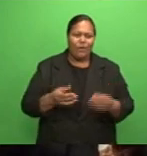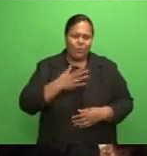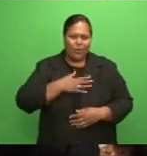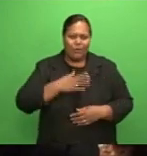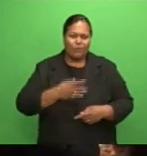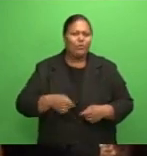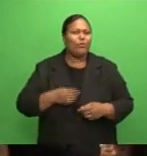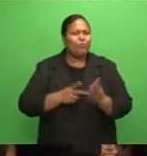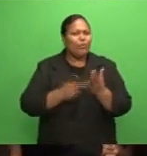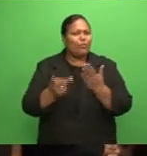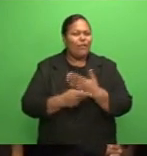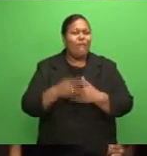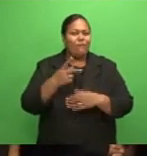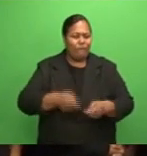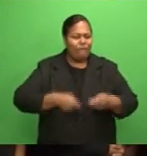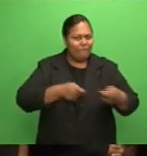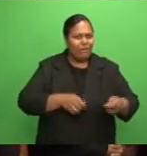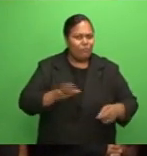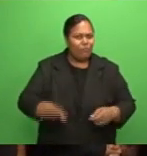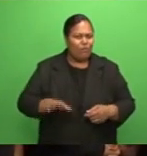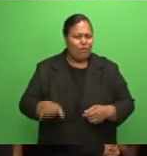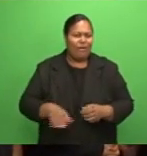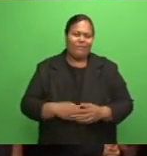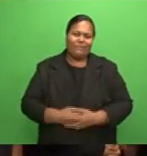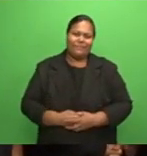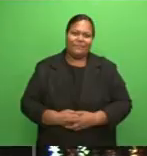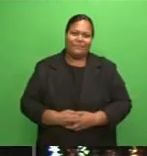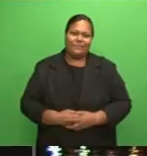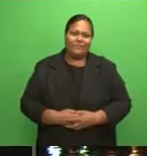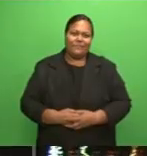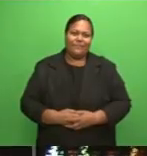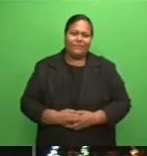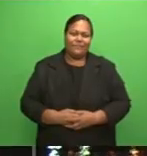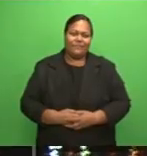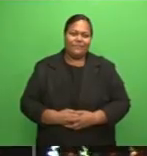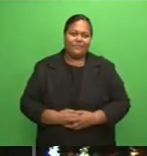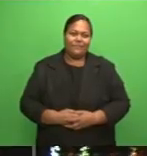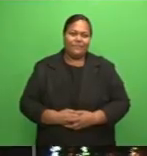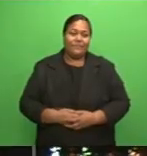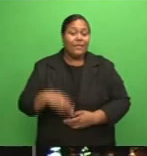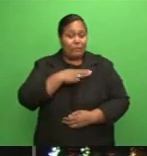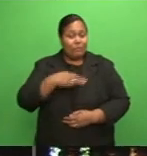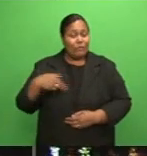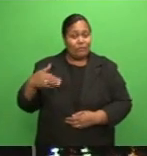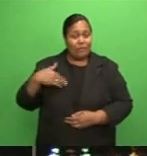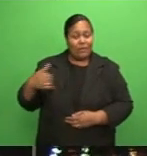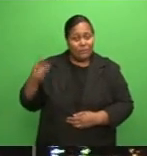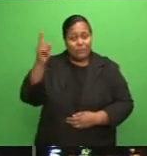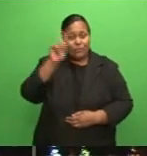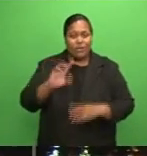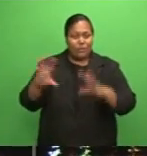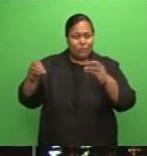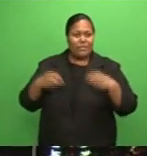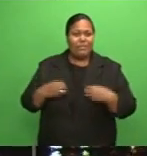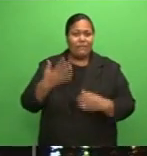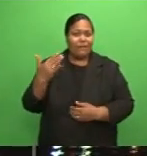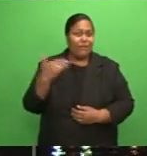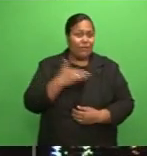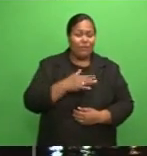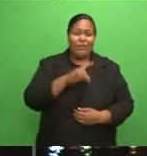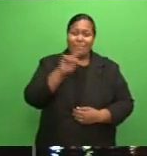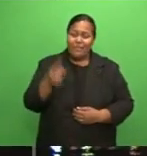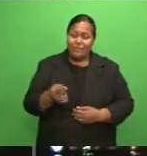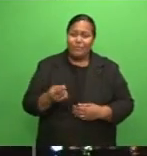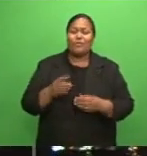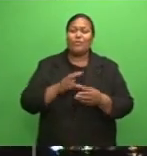and needy. Apiniso Wangrandobu, FBC News. The Ministry of Health today received $500,000 worth of